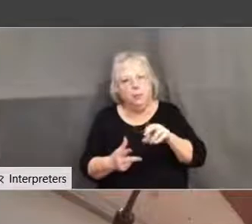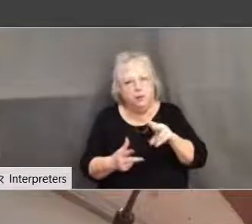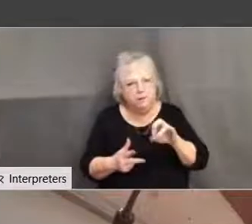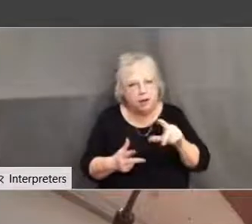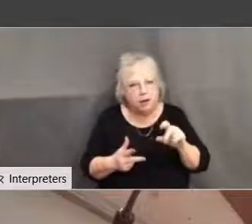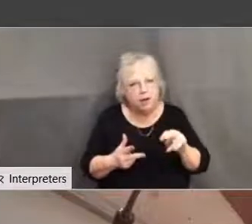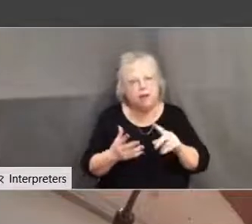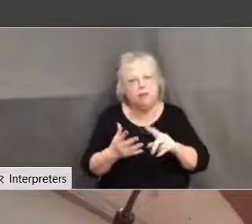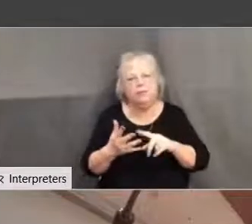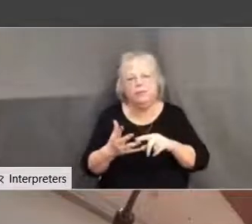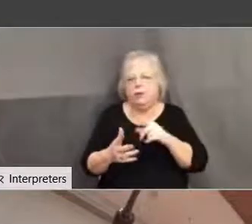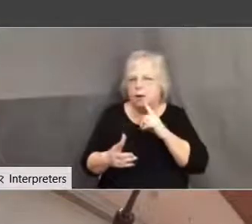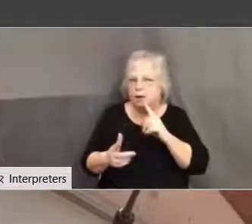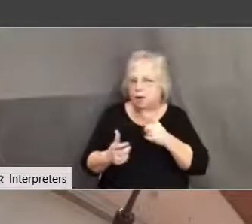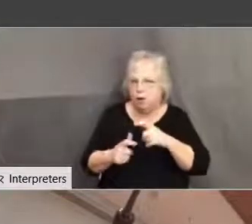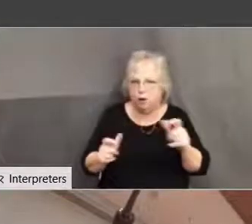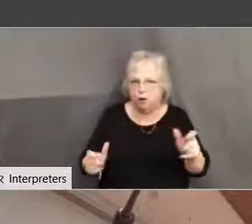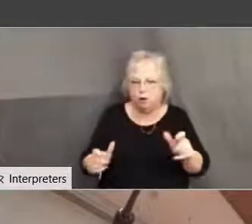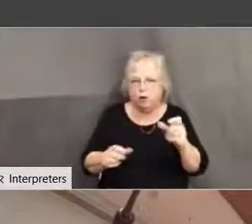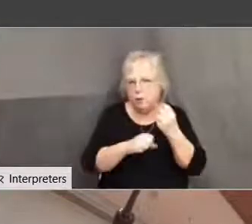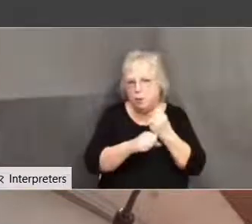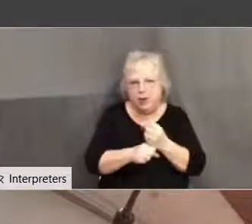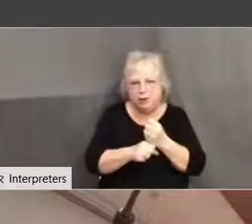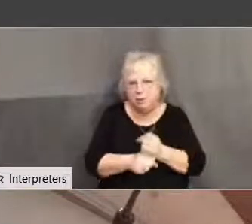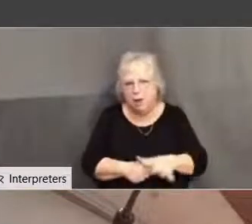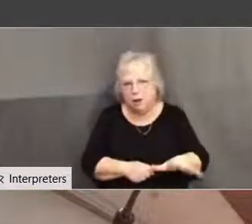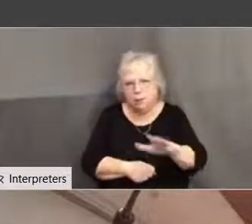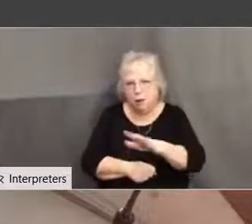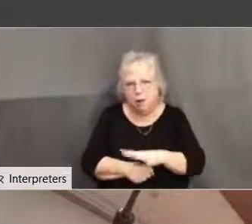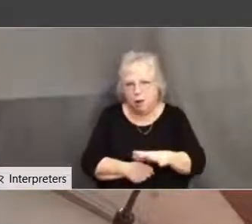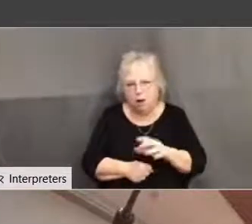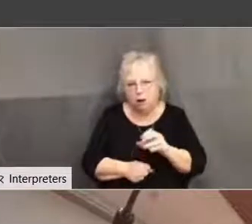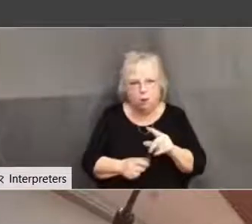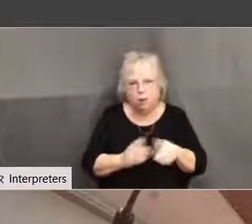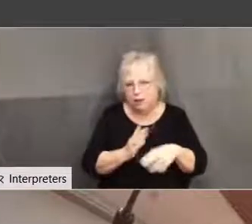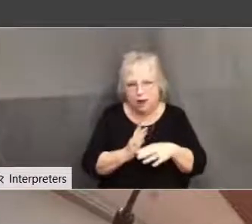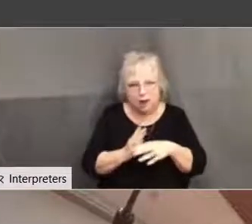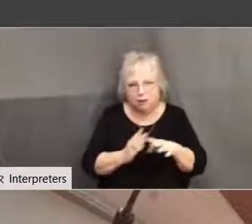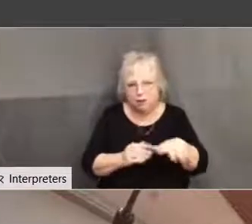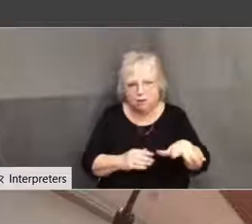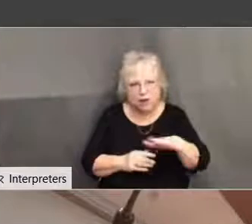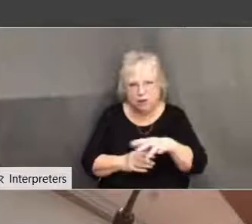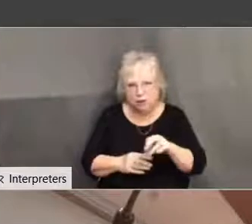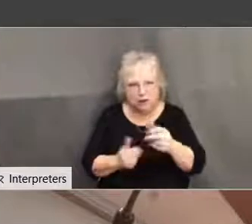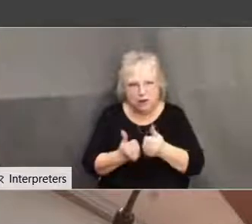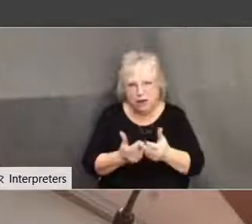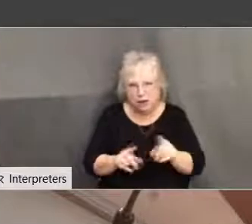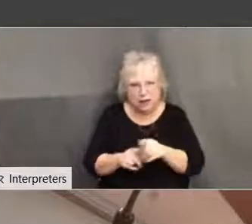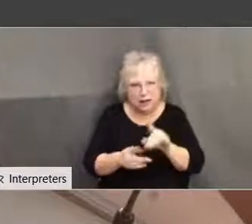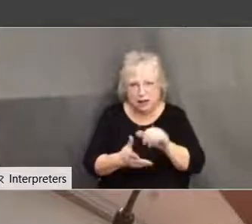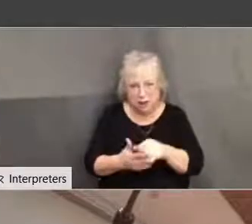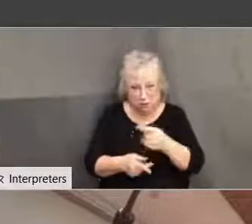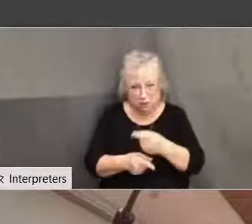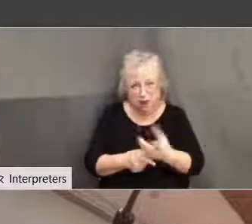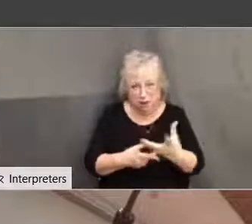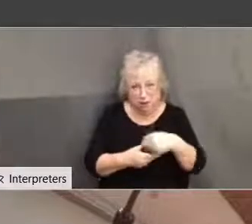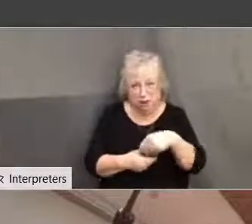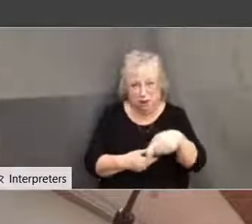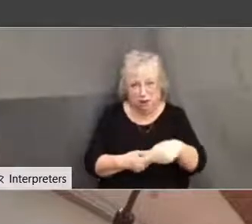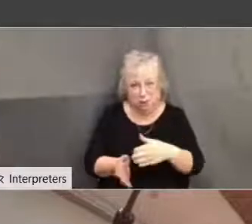No huge baseball park or soccer fields or anything like that is in this